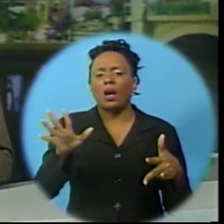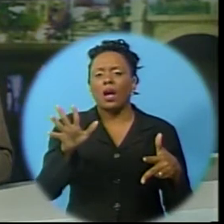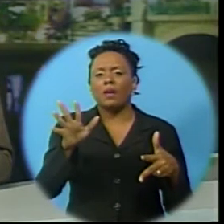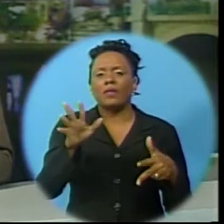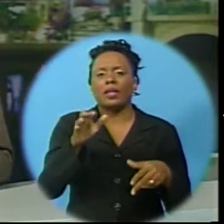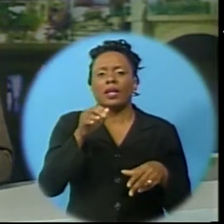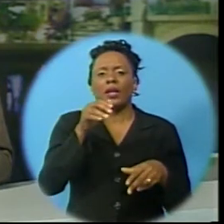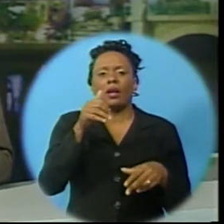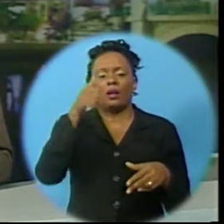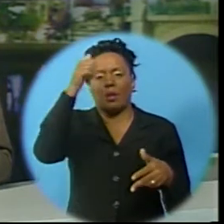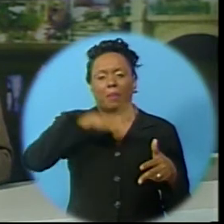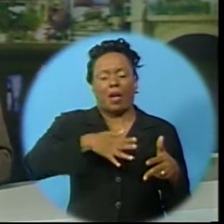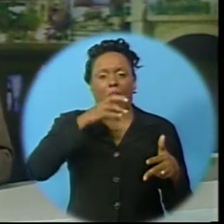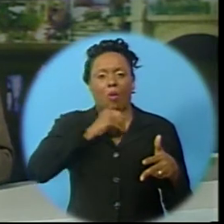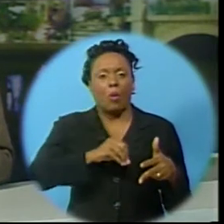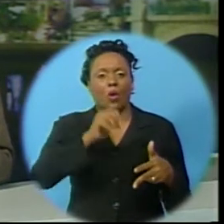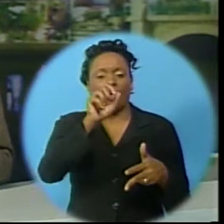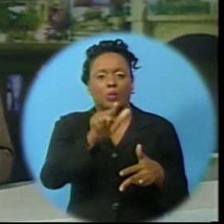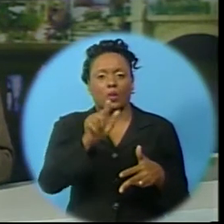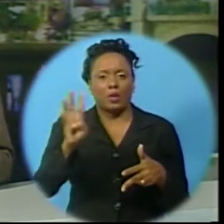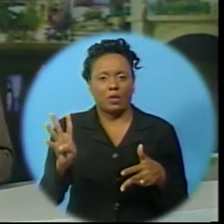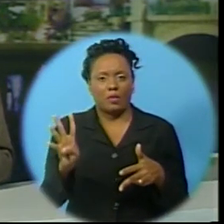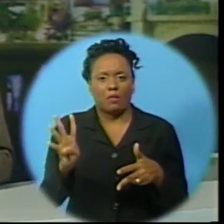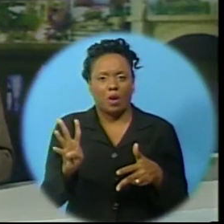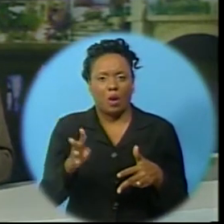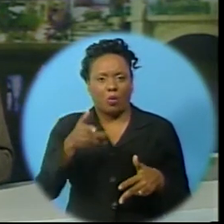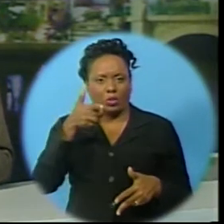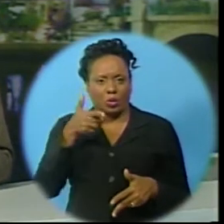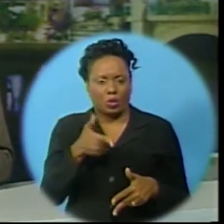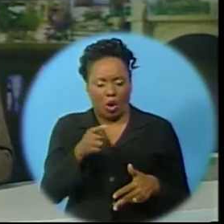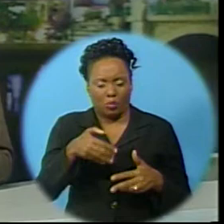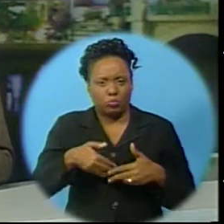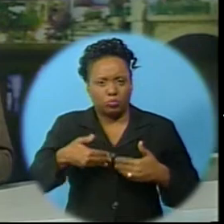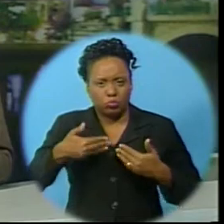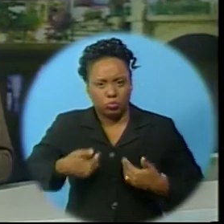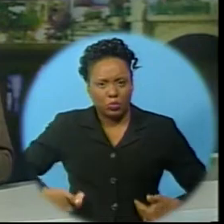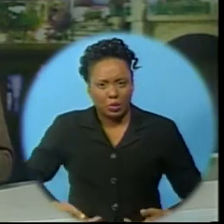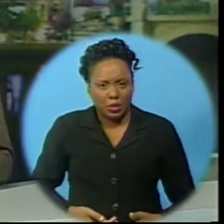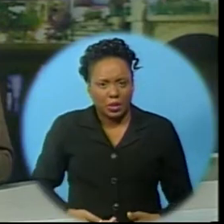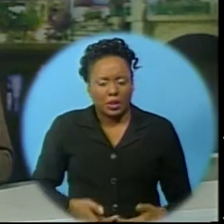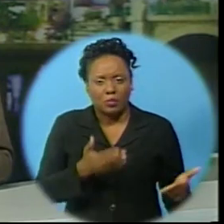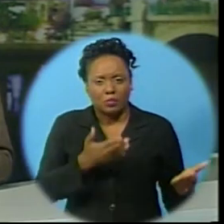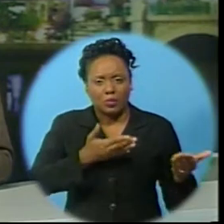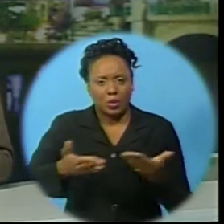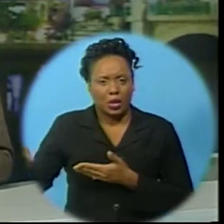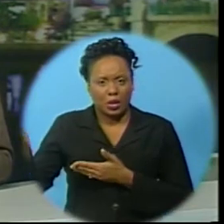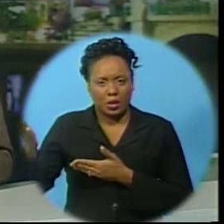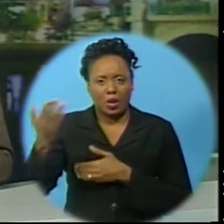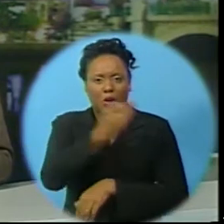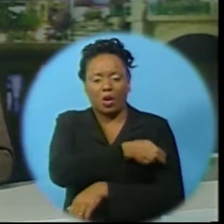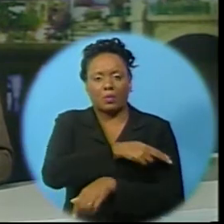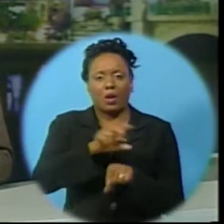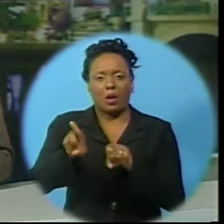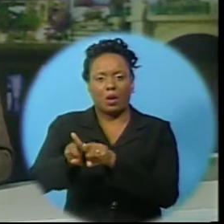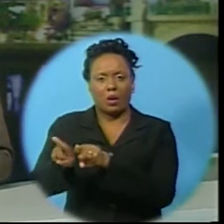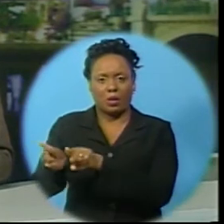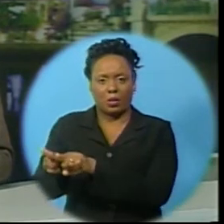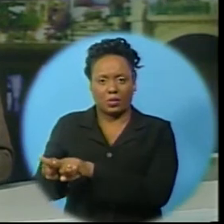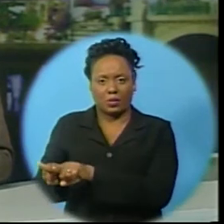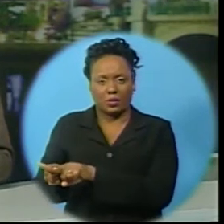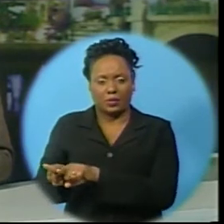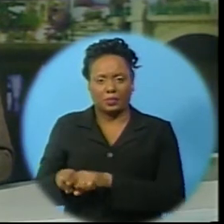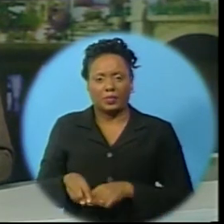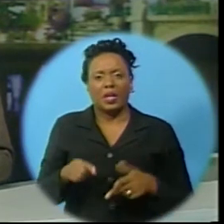in the afternoon at Station Hill. A 24-year-old man who was shot in his midsection. He was also taken to hospital by